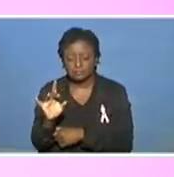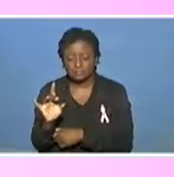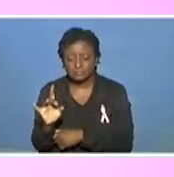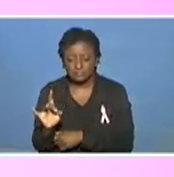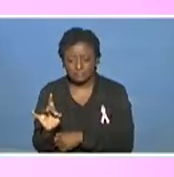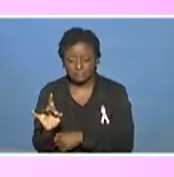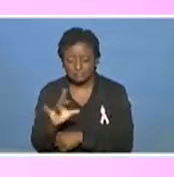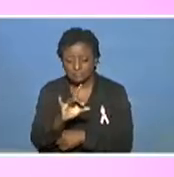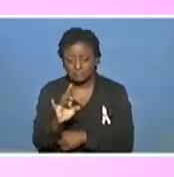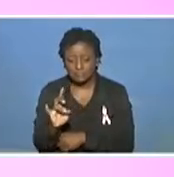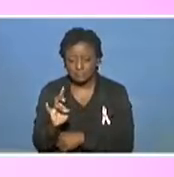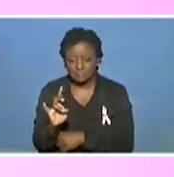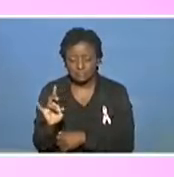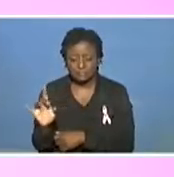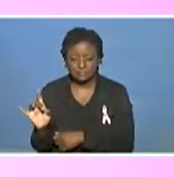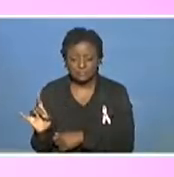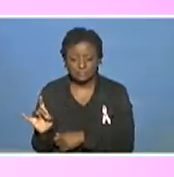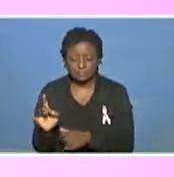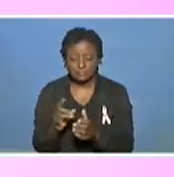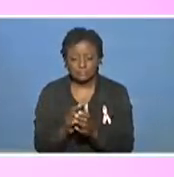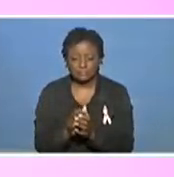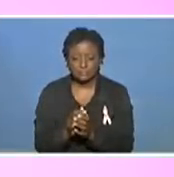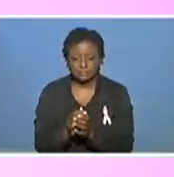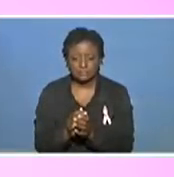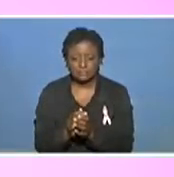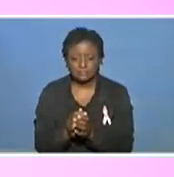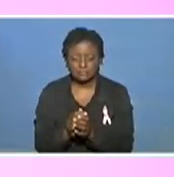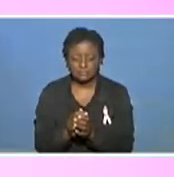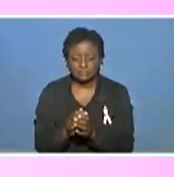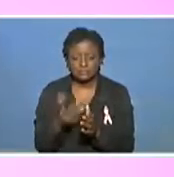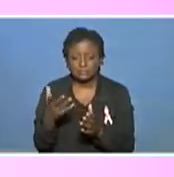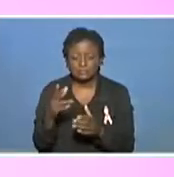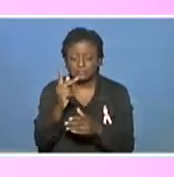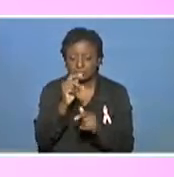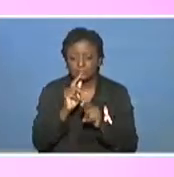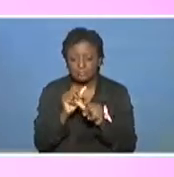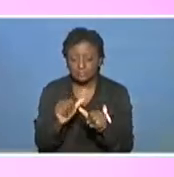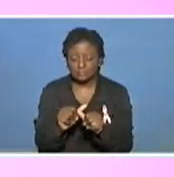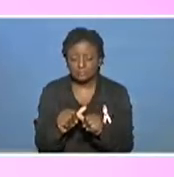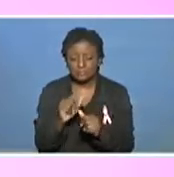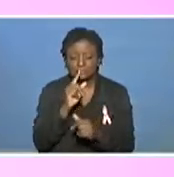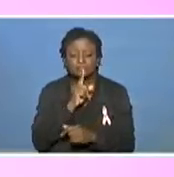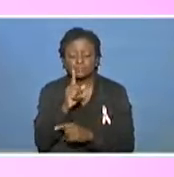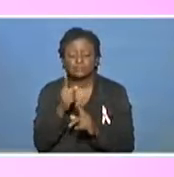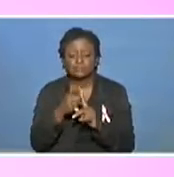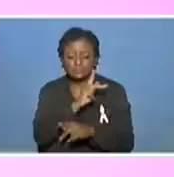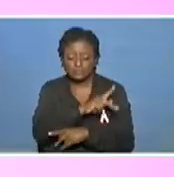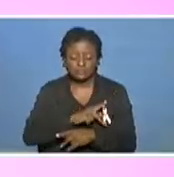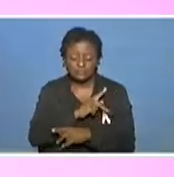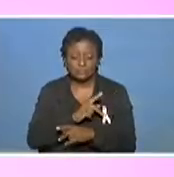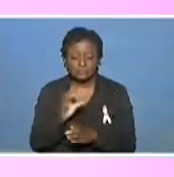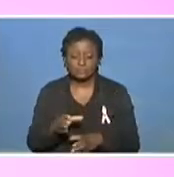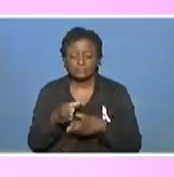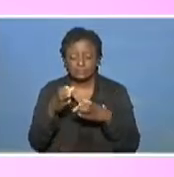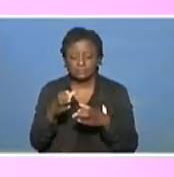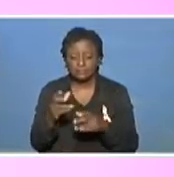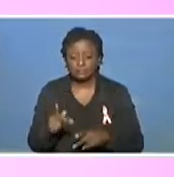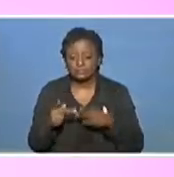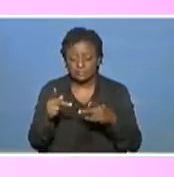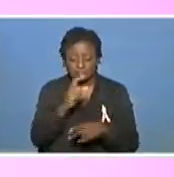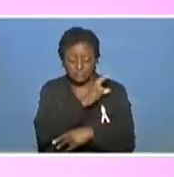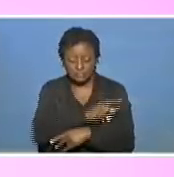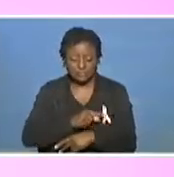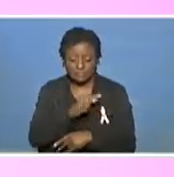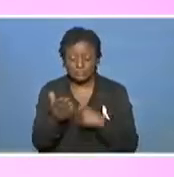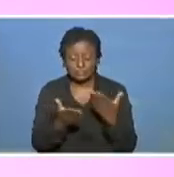this employee has remained true to his personal commitment of providing quality service by any means necessary. Tonight, our